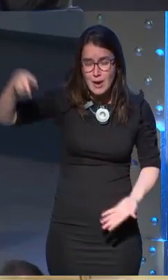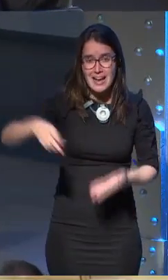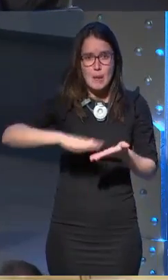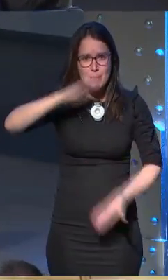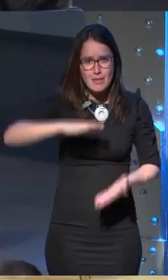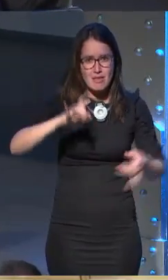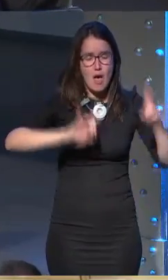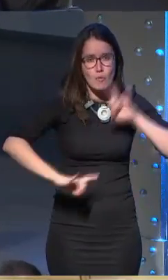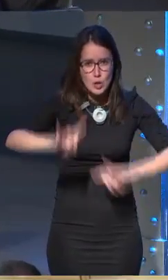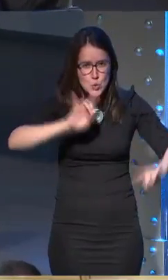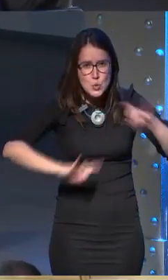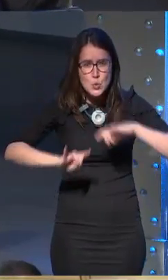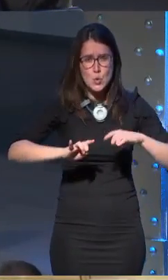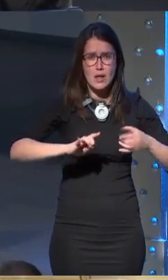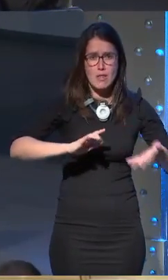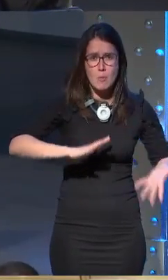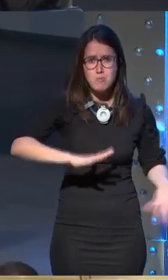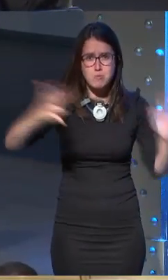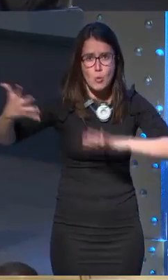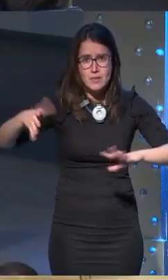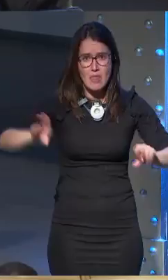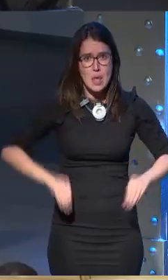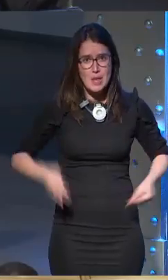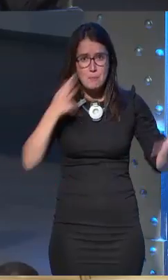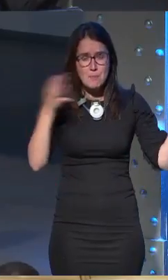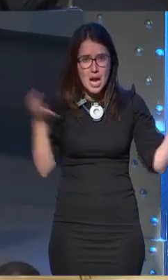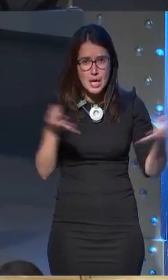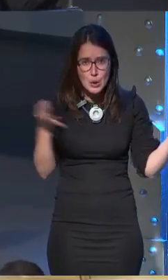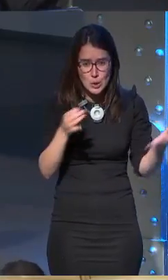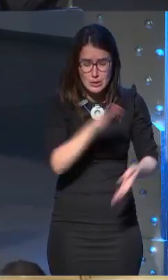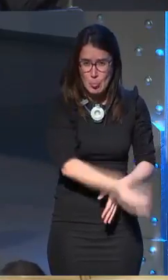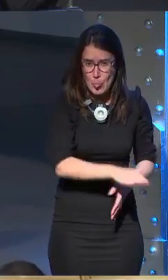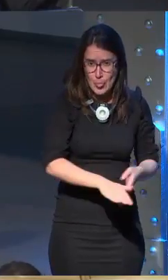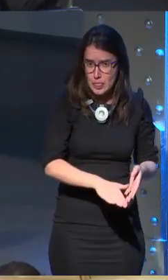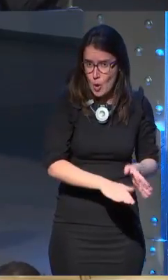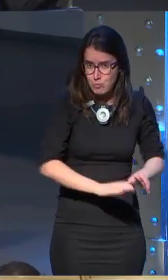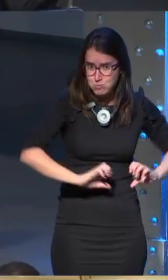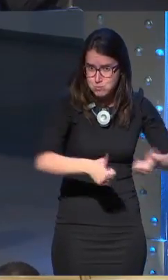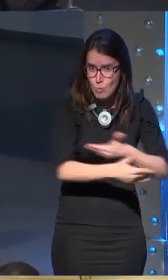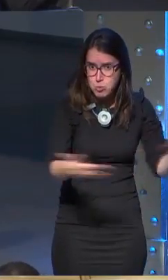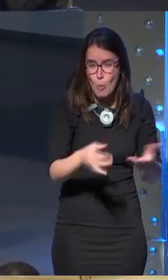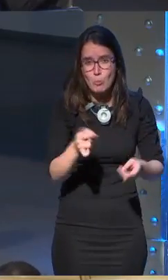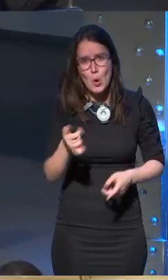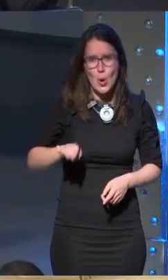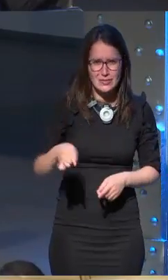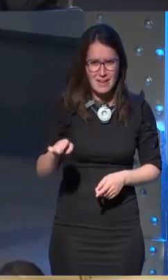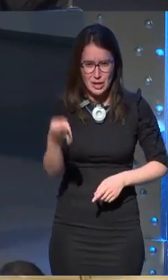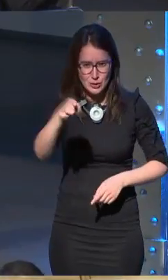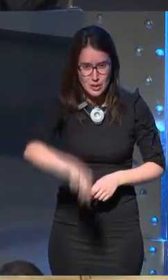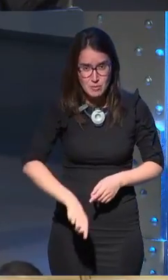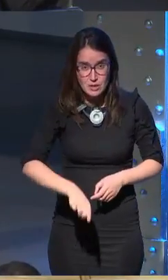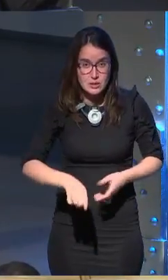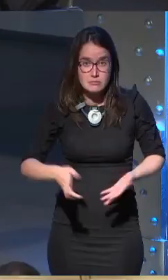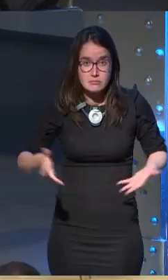for an astronaut, which is the ability to go for adventure, to take on risks since you